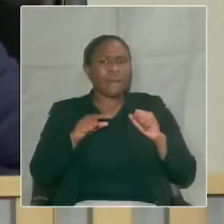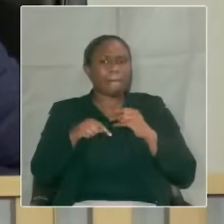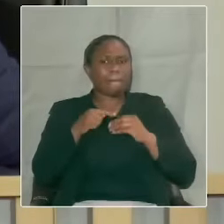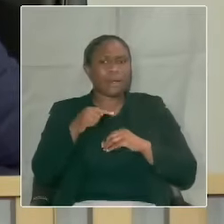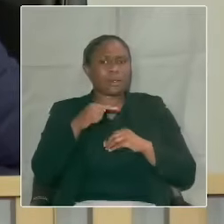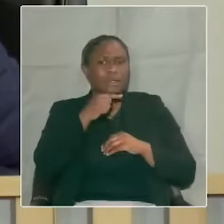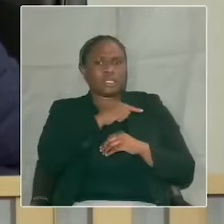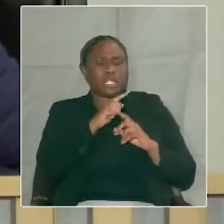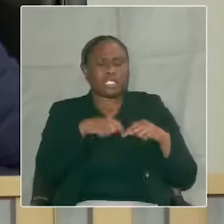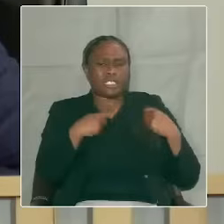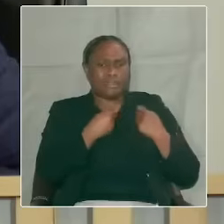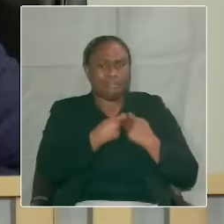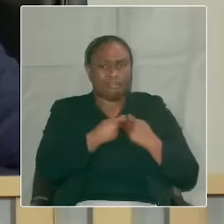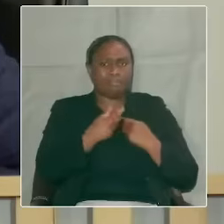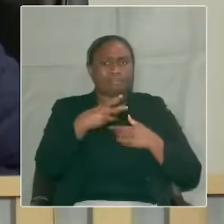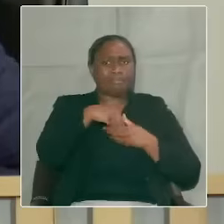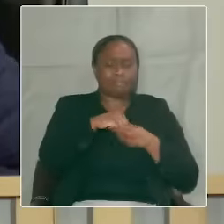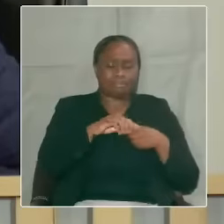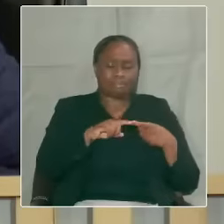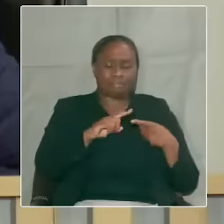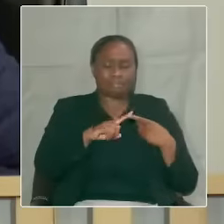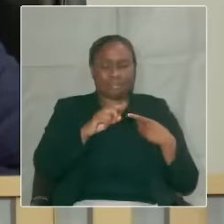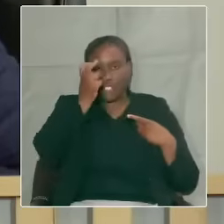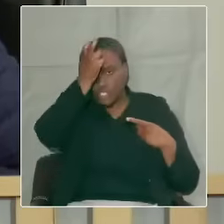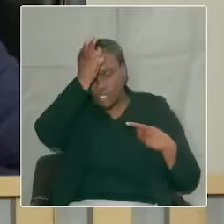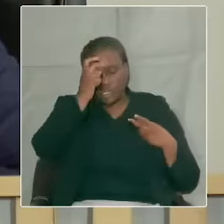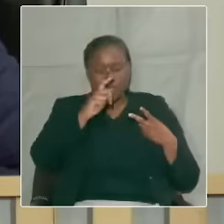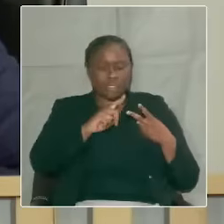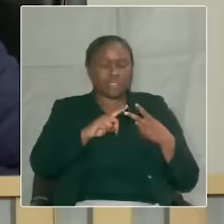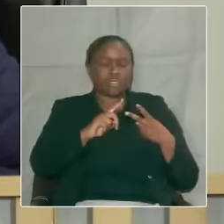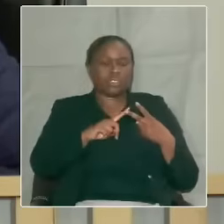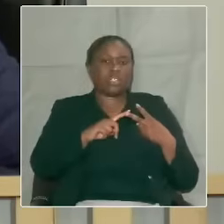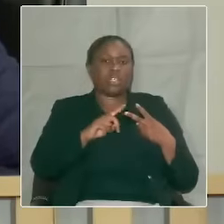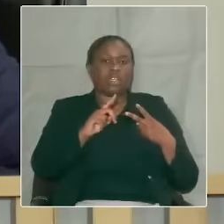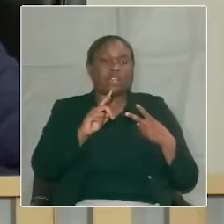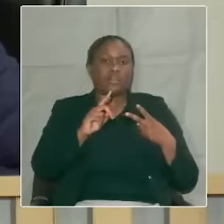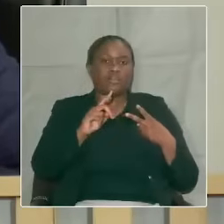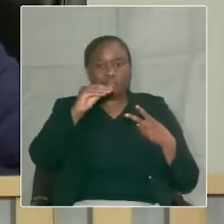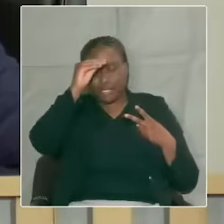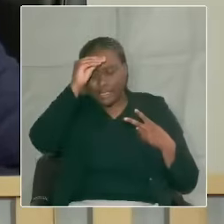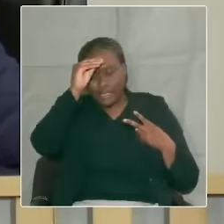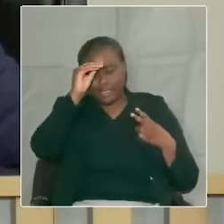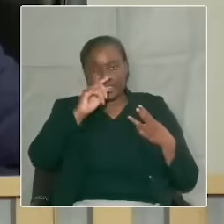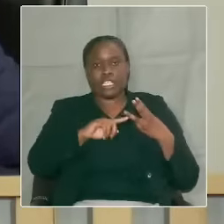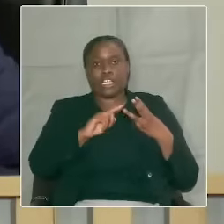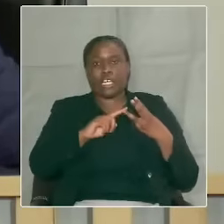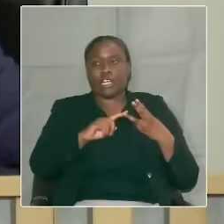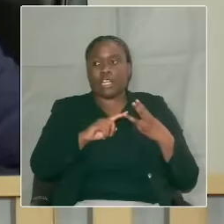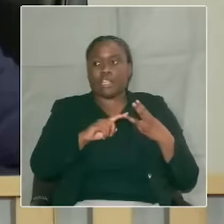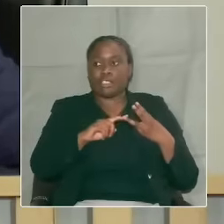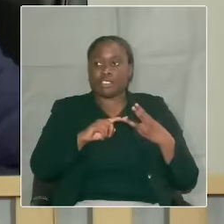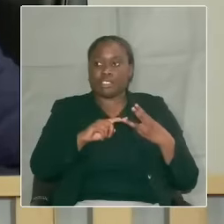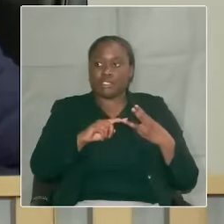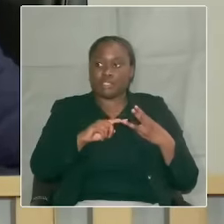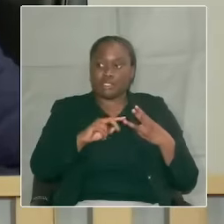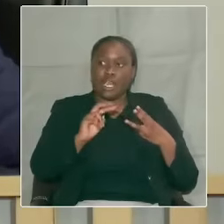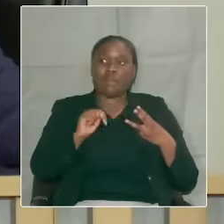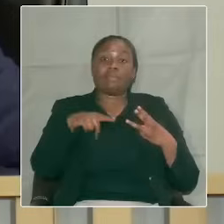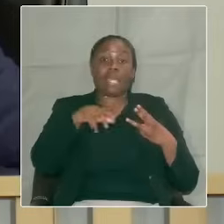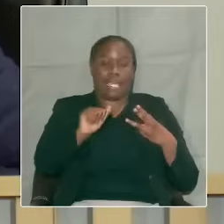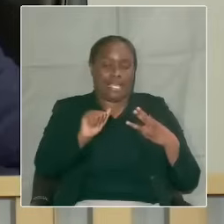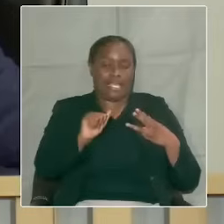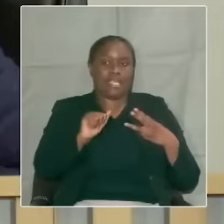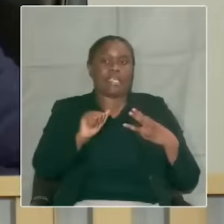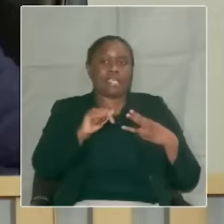of State Security, Defense, Justice and Correctional Services, and myself, the Minister of